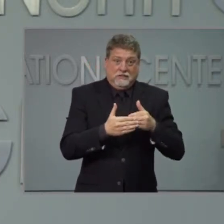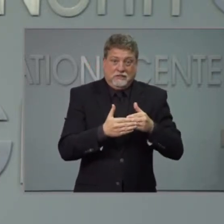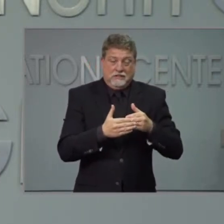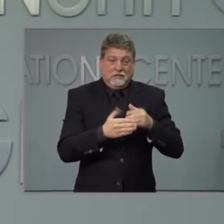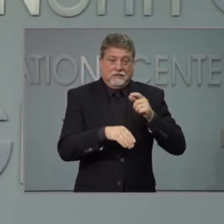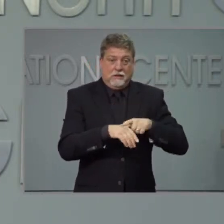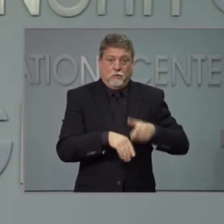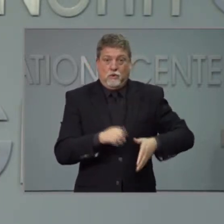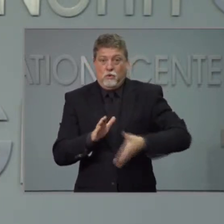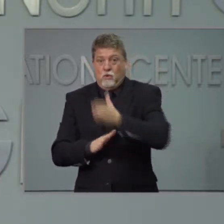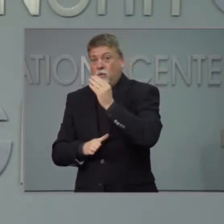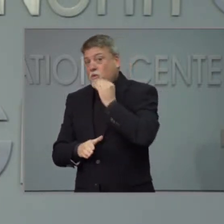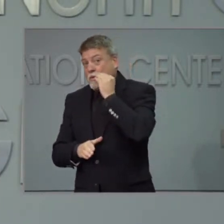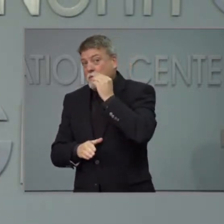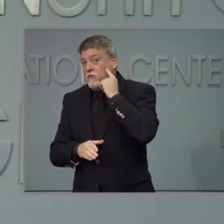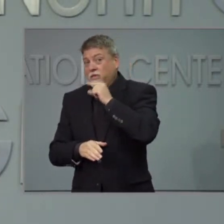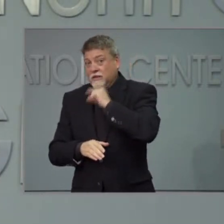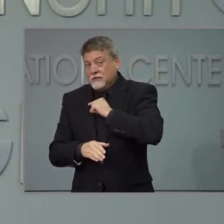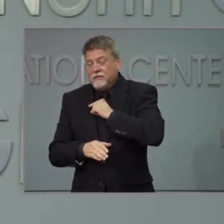our testing.